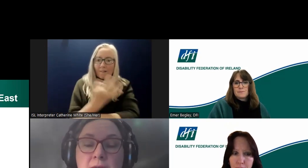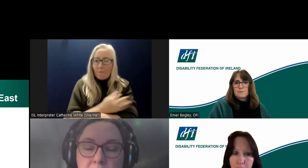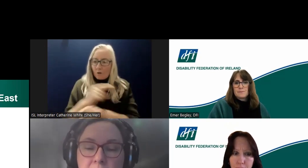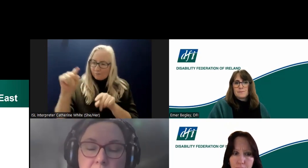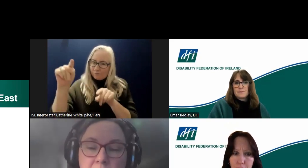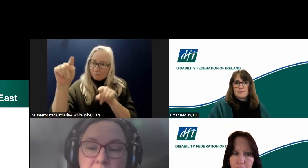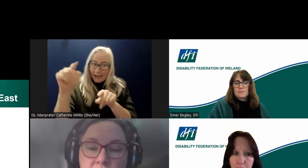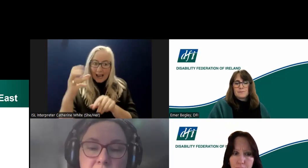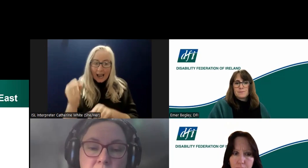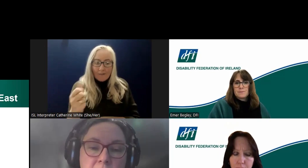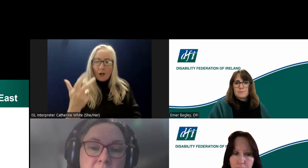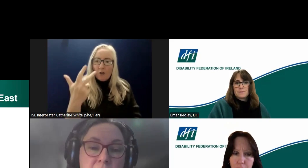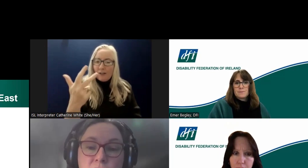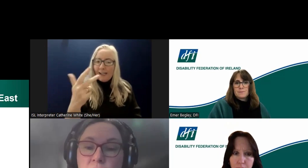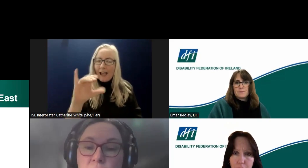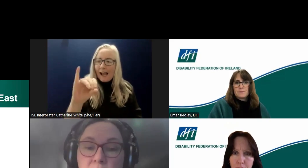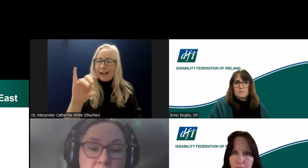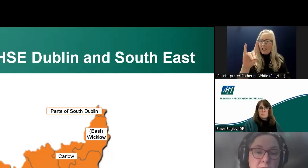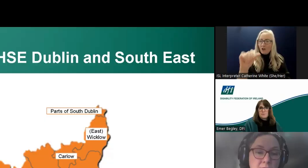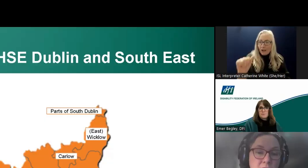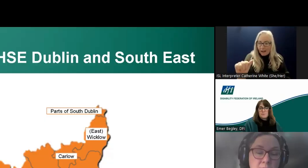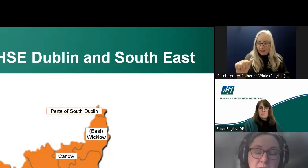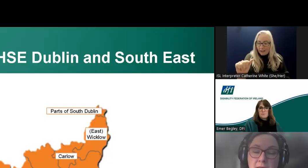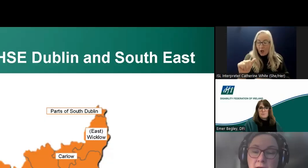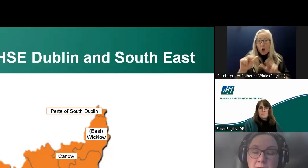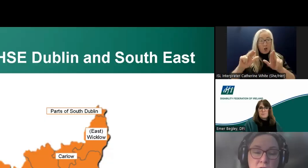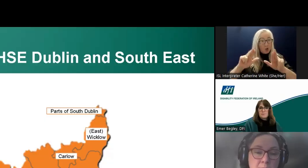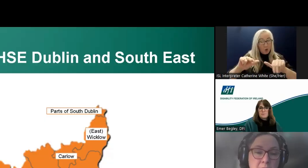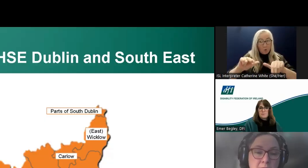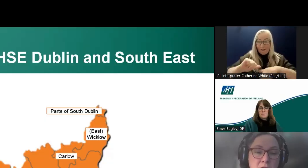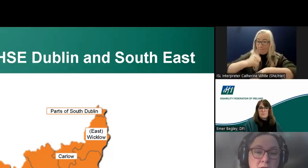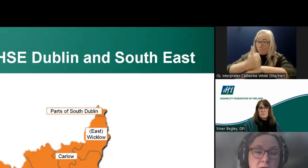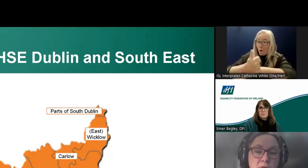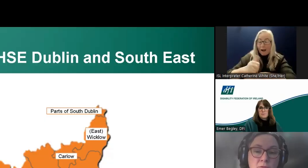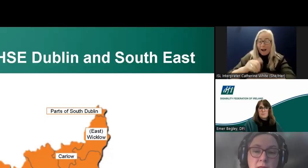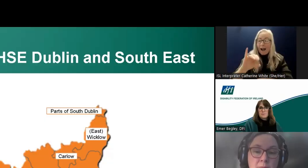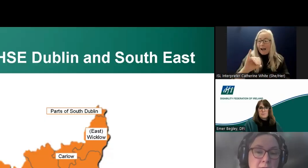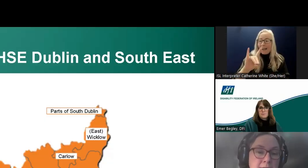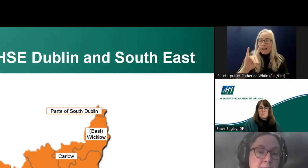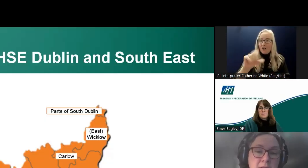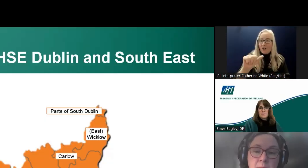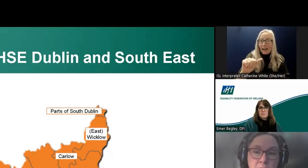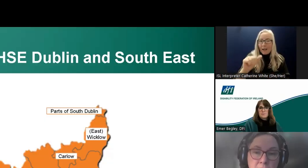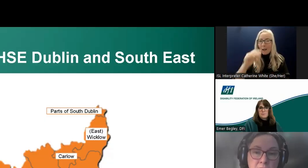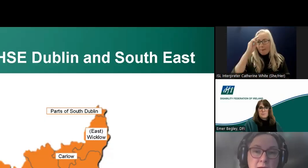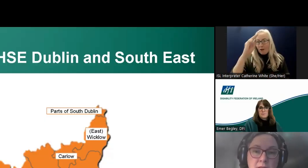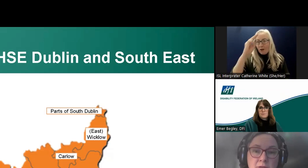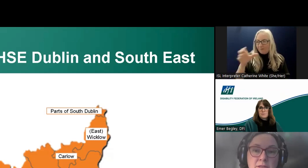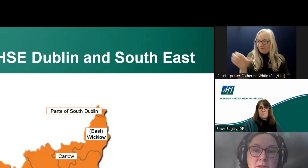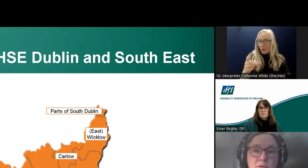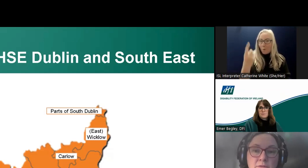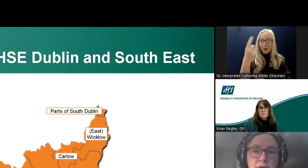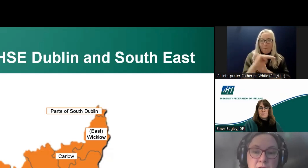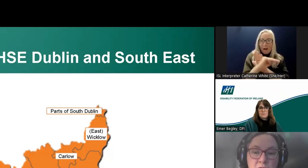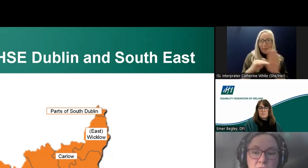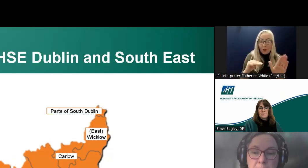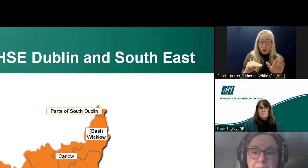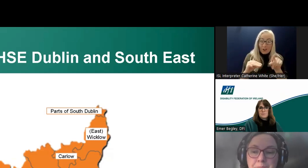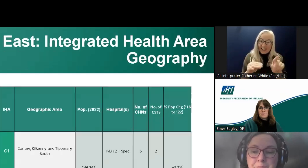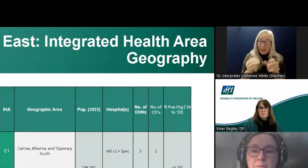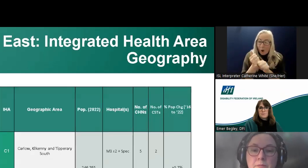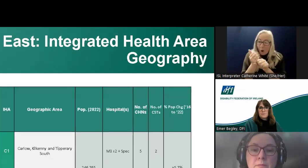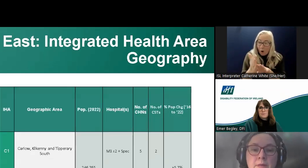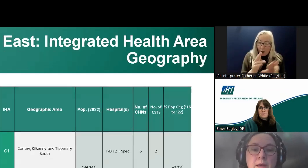3 IHAs within that, really newly formed. The IHA managers are only in place about a month. So this is all very new.